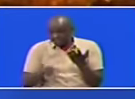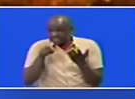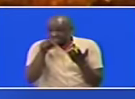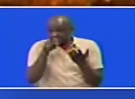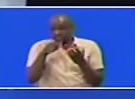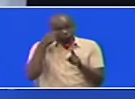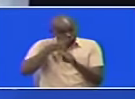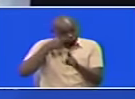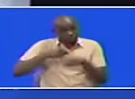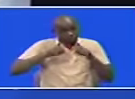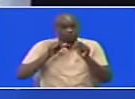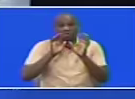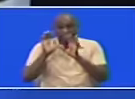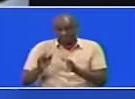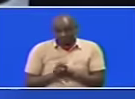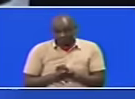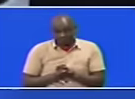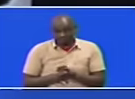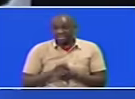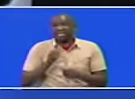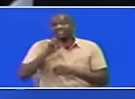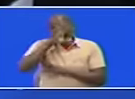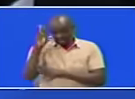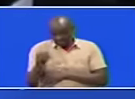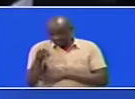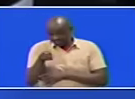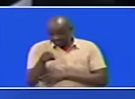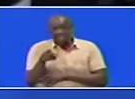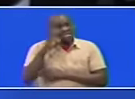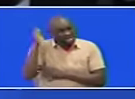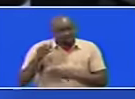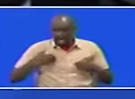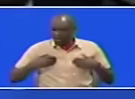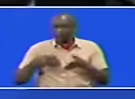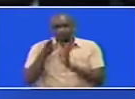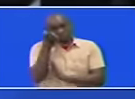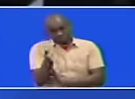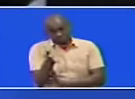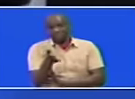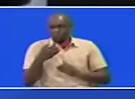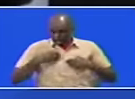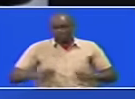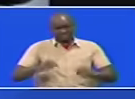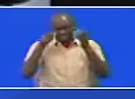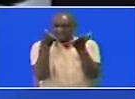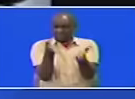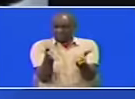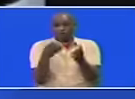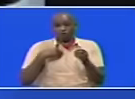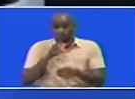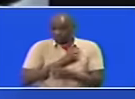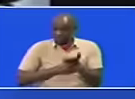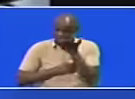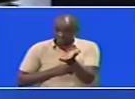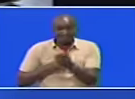lobbying continues. Recognizing the fact that the East African region has never had an opportunity to have a chairperson of the commission.